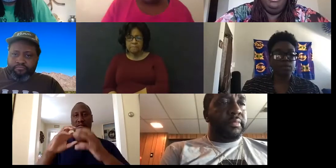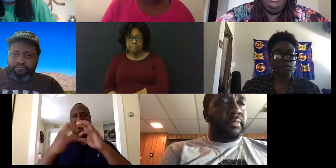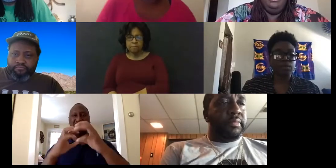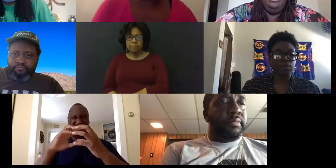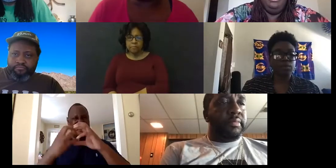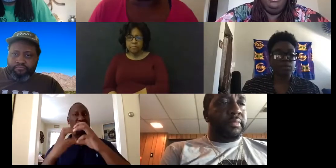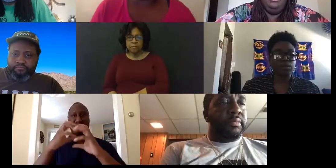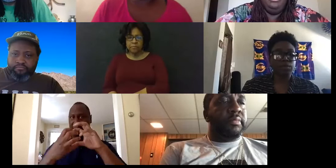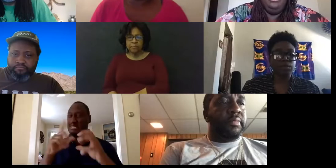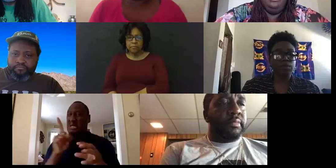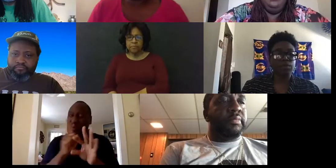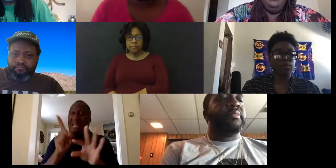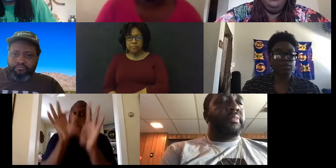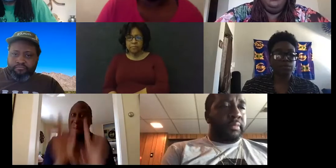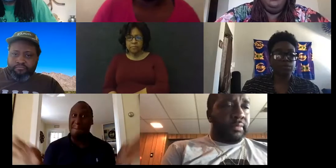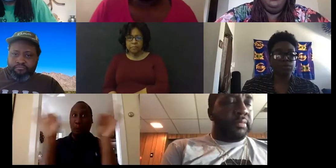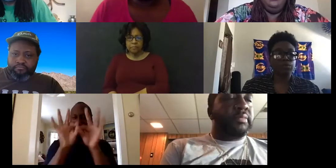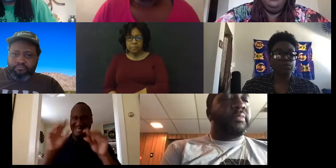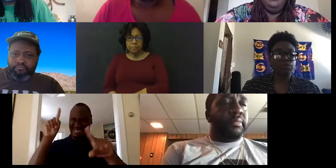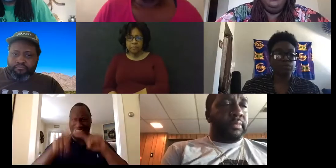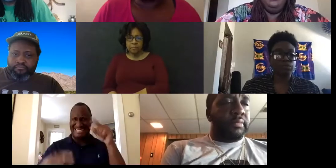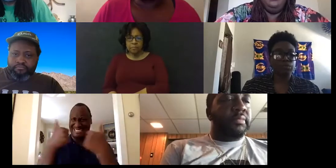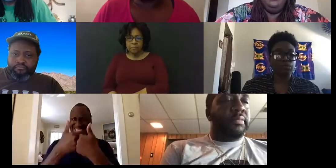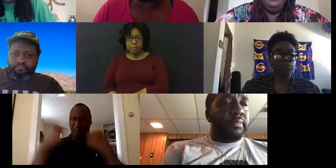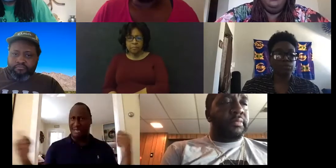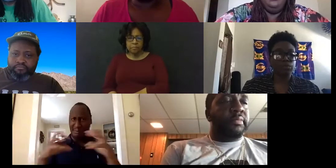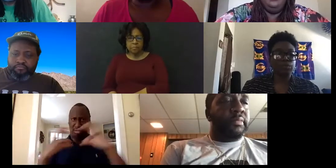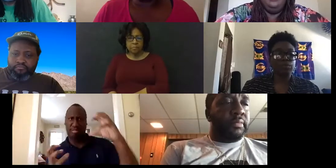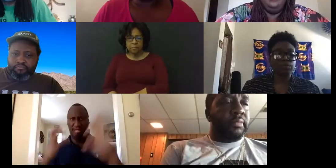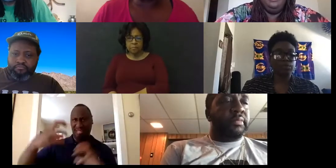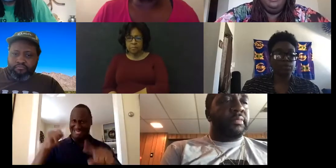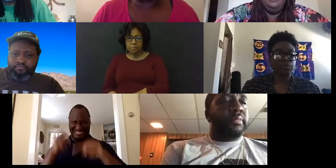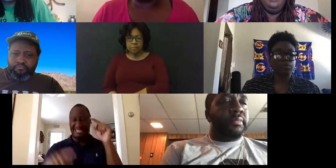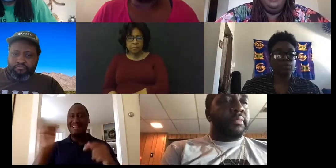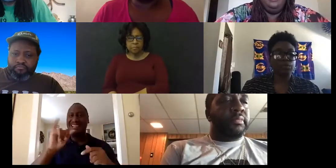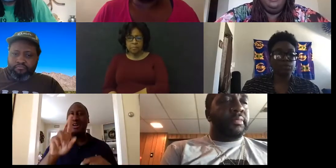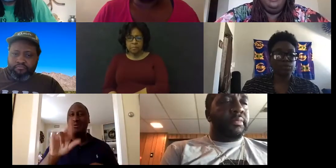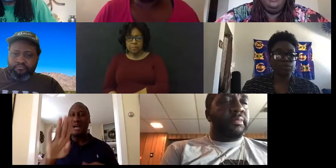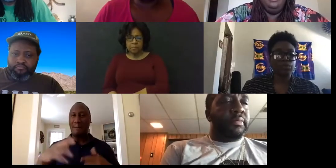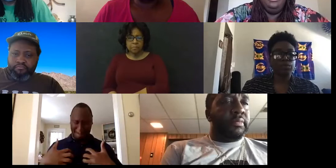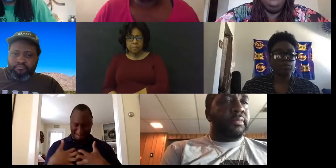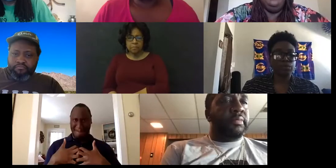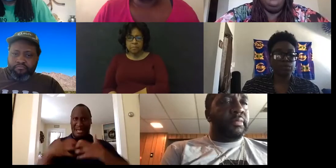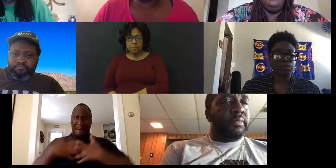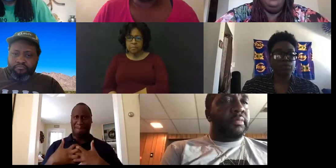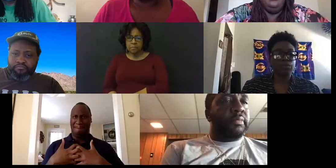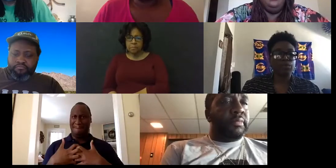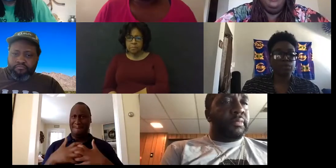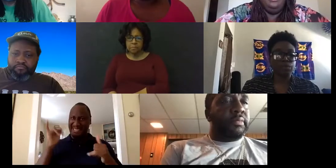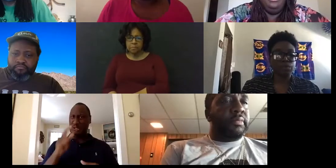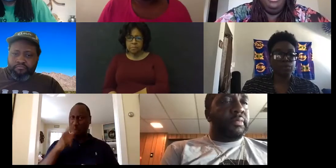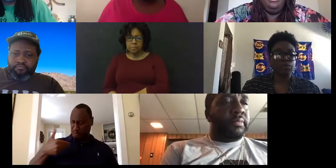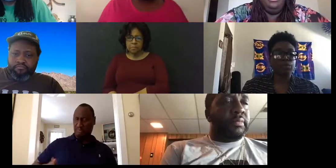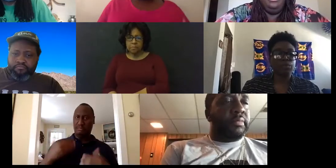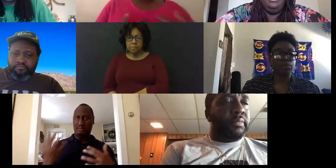the intersectionality was very important, and we couldn't separate those two. You know, it